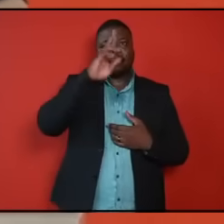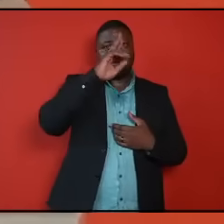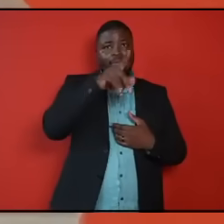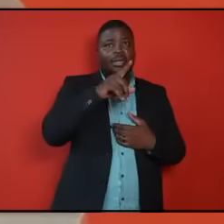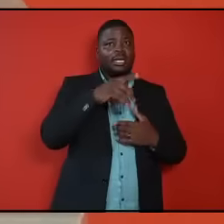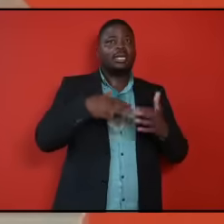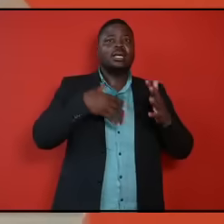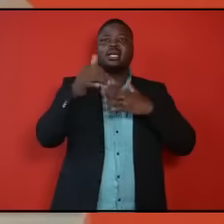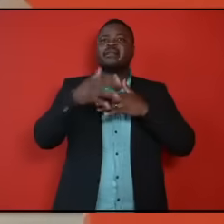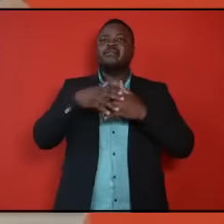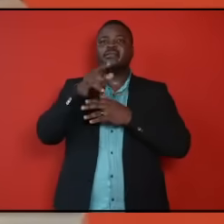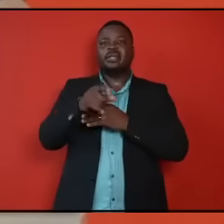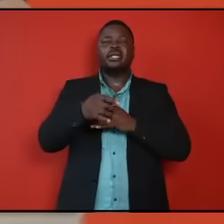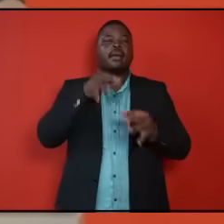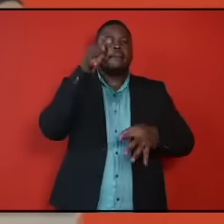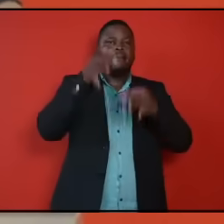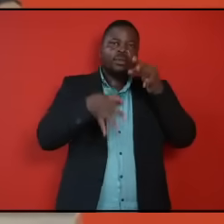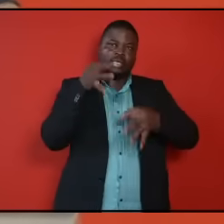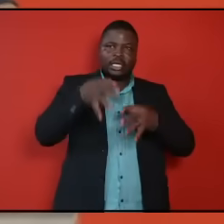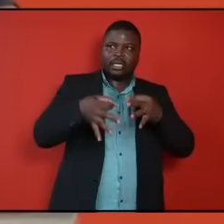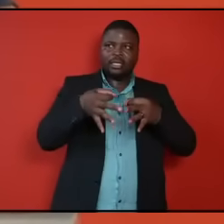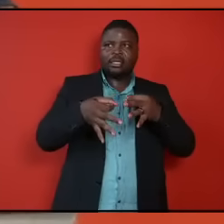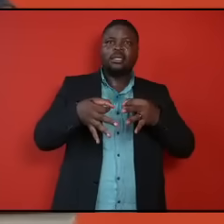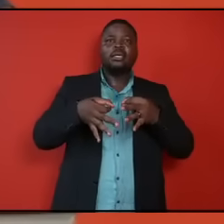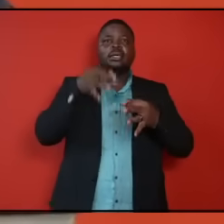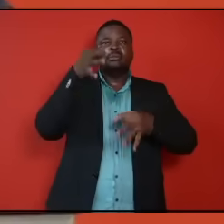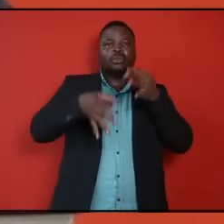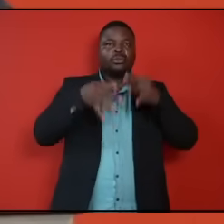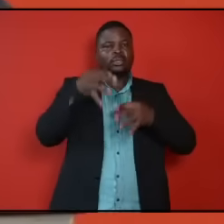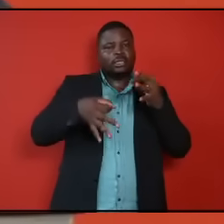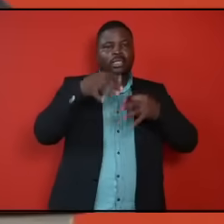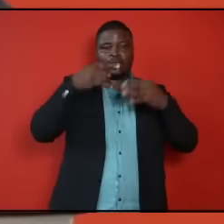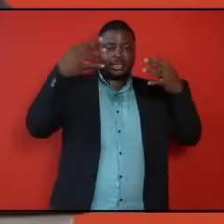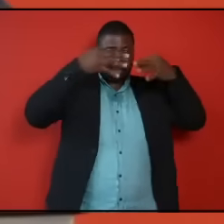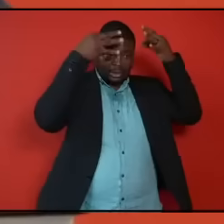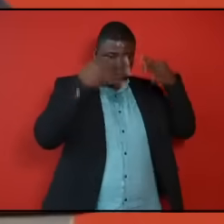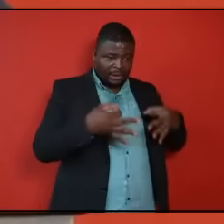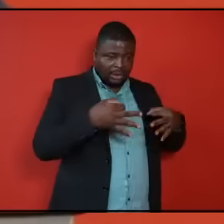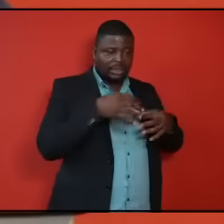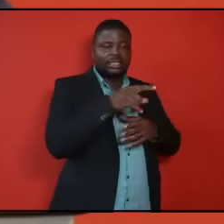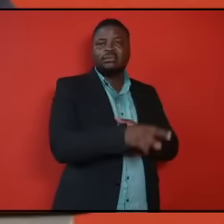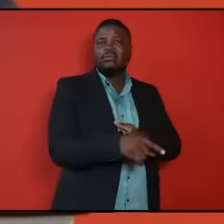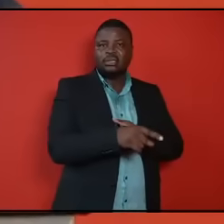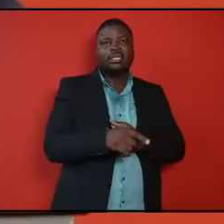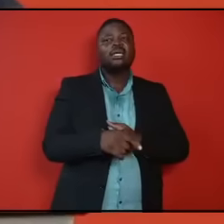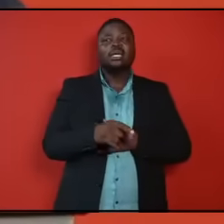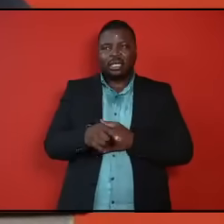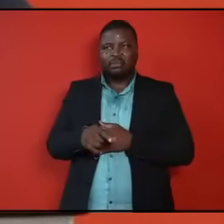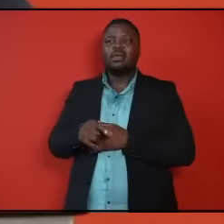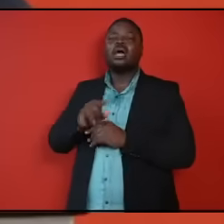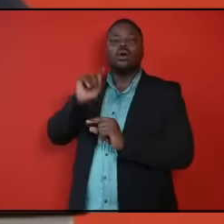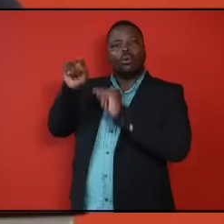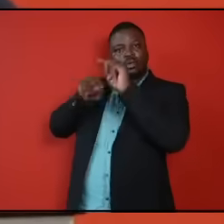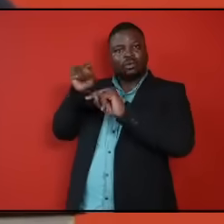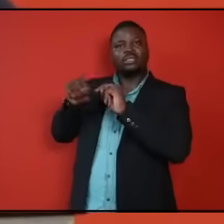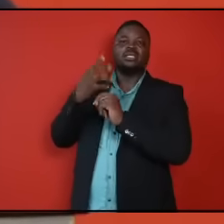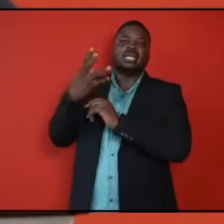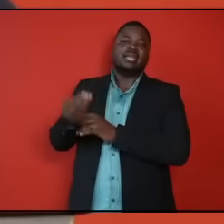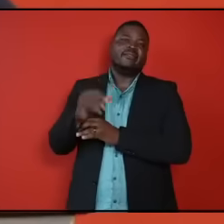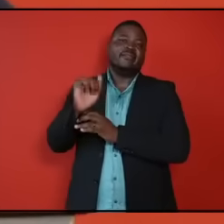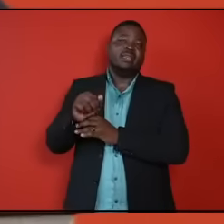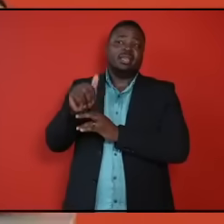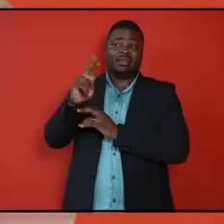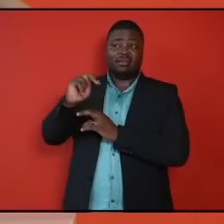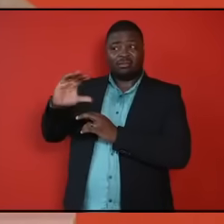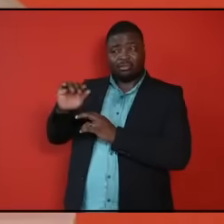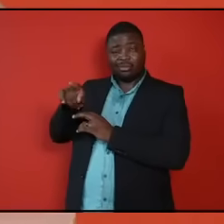political consequences. And therefore, the ANC should face these consequences. And in the past, we told